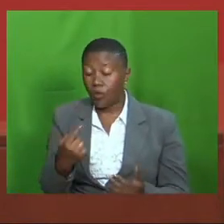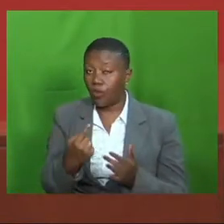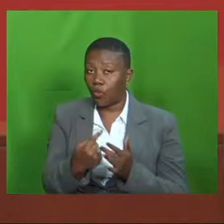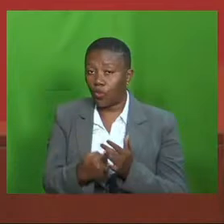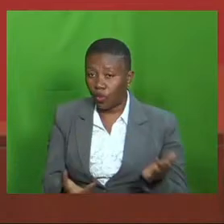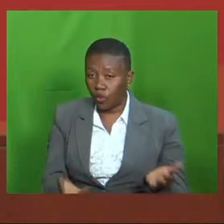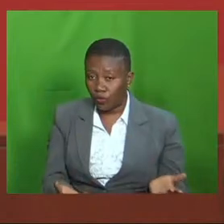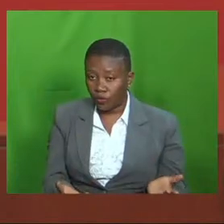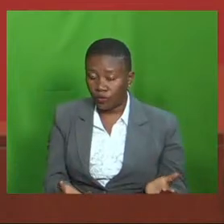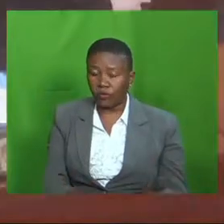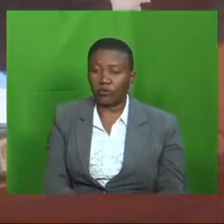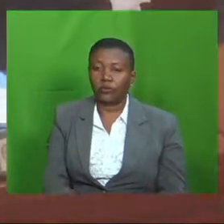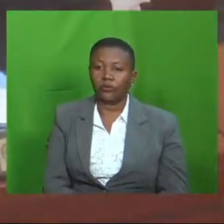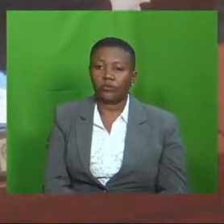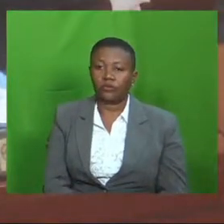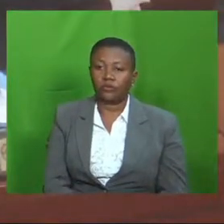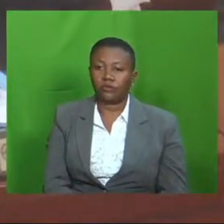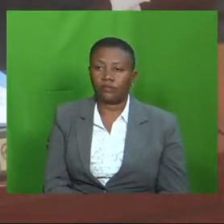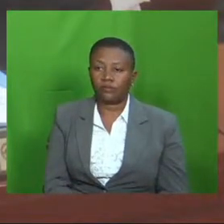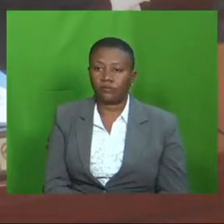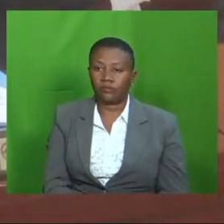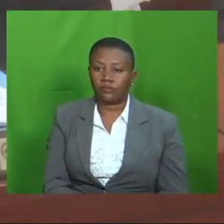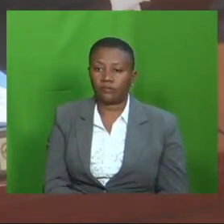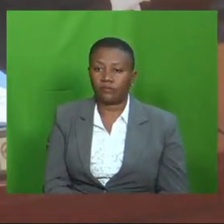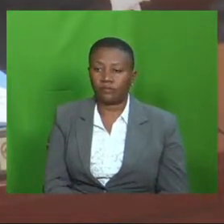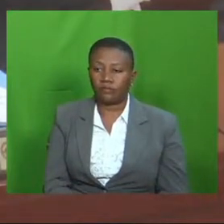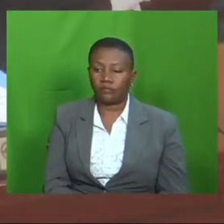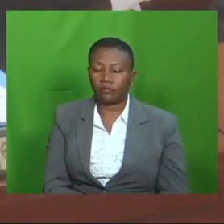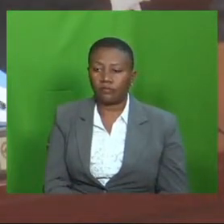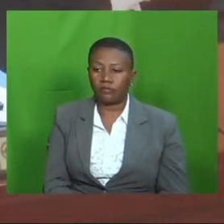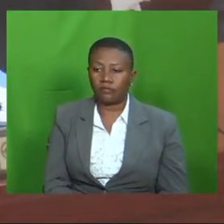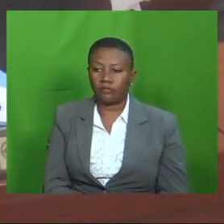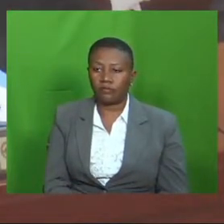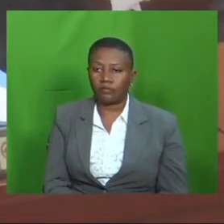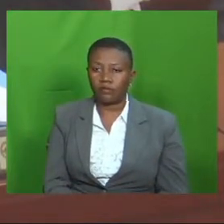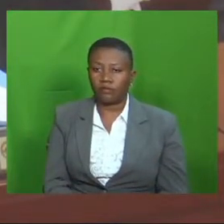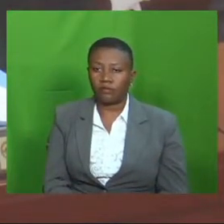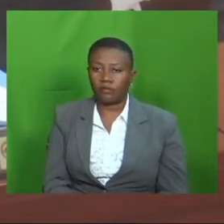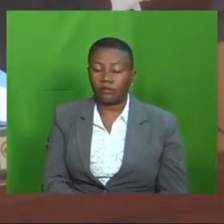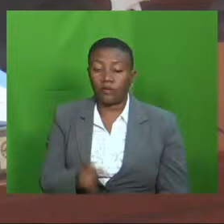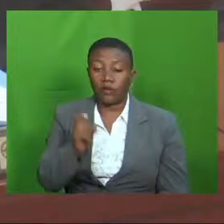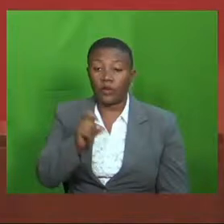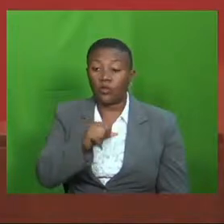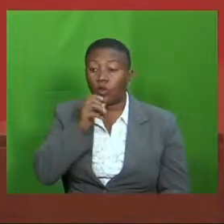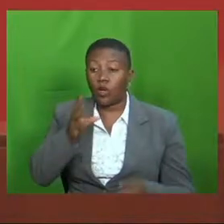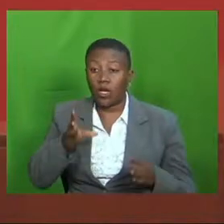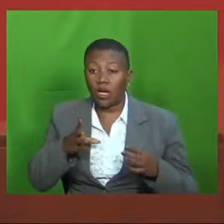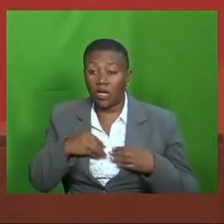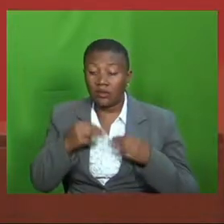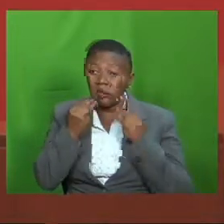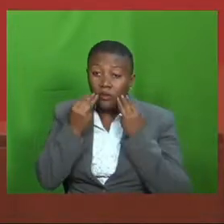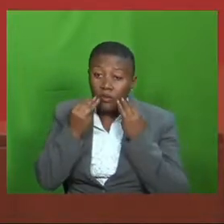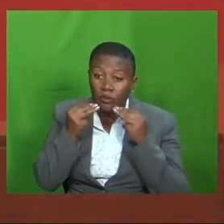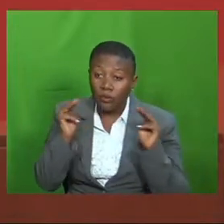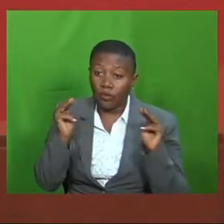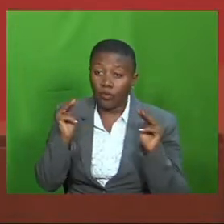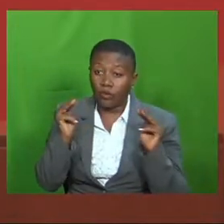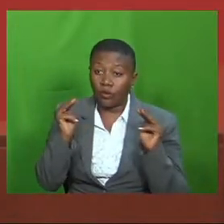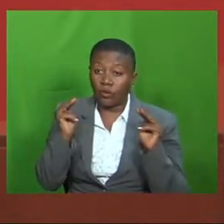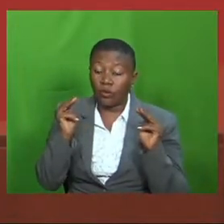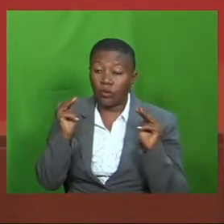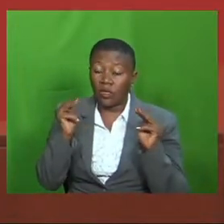as to whether or not to admit a motion is the exclusive